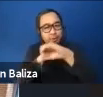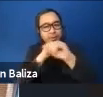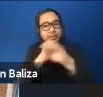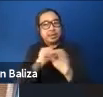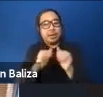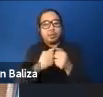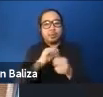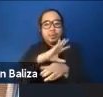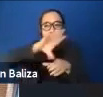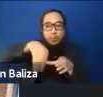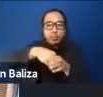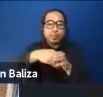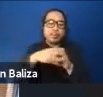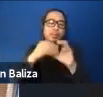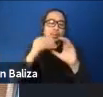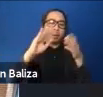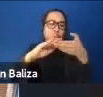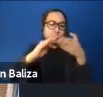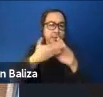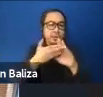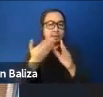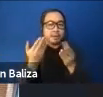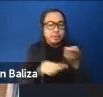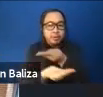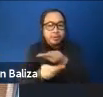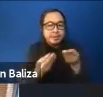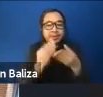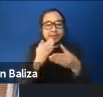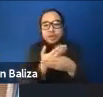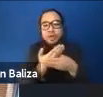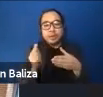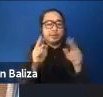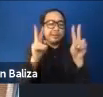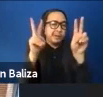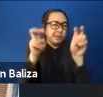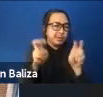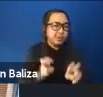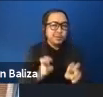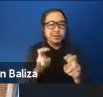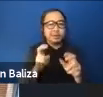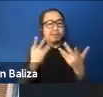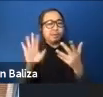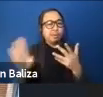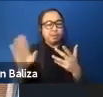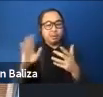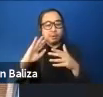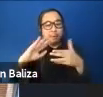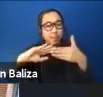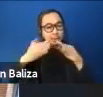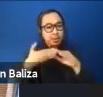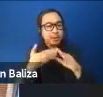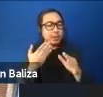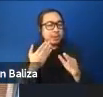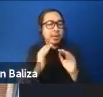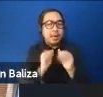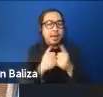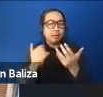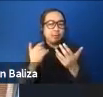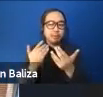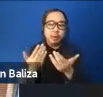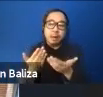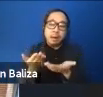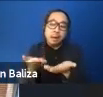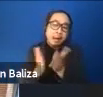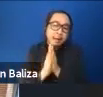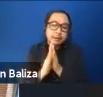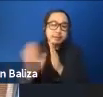based, sharing the issues of the real community and have the inputs and action